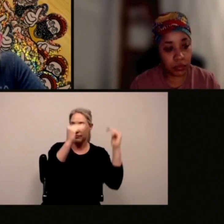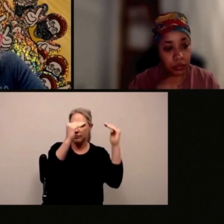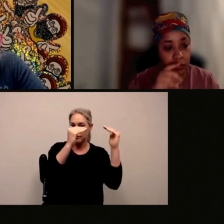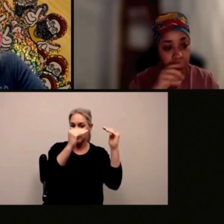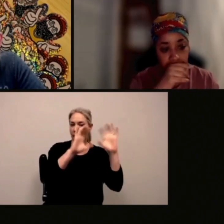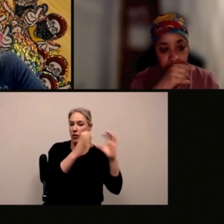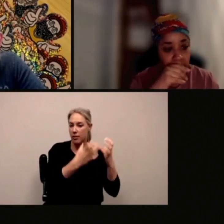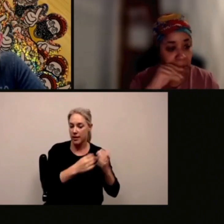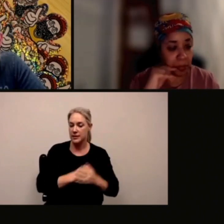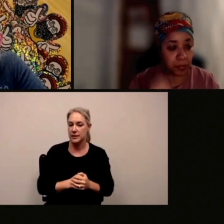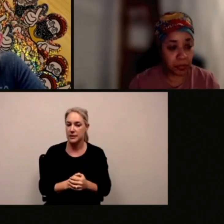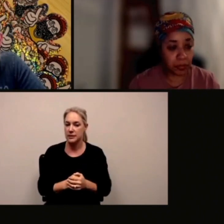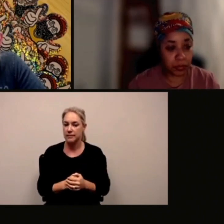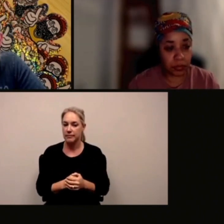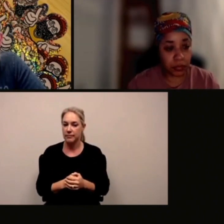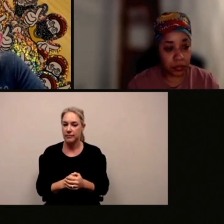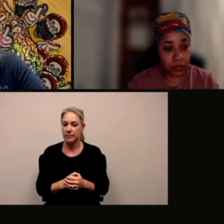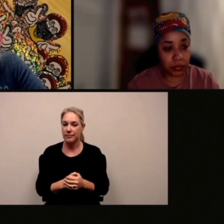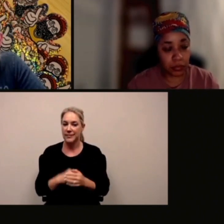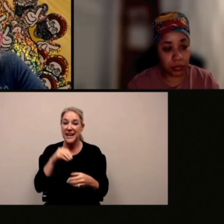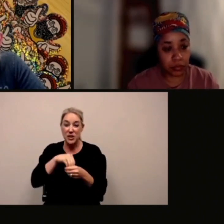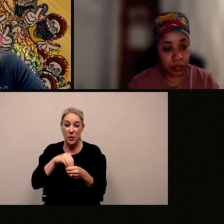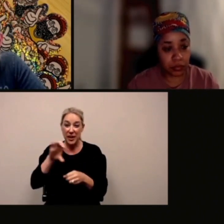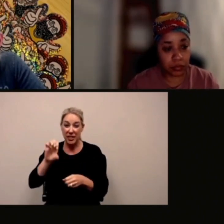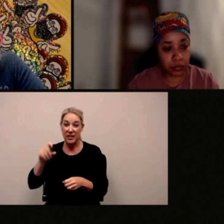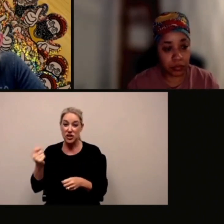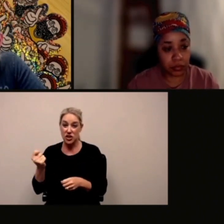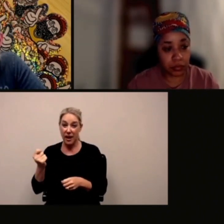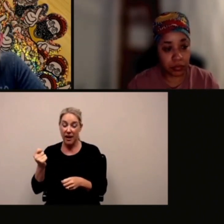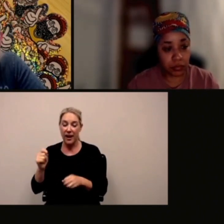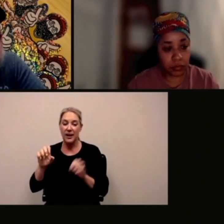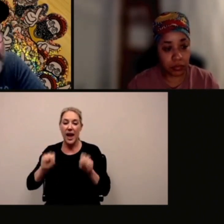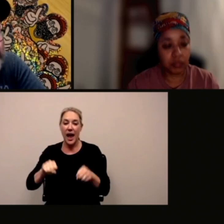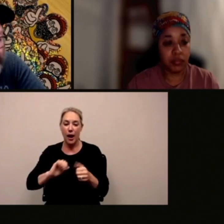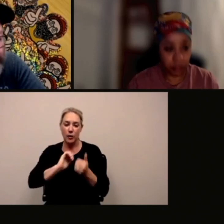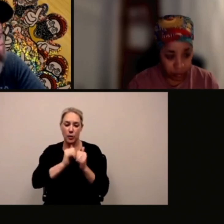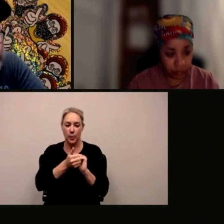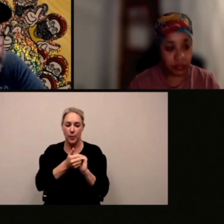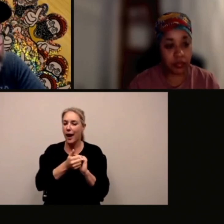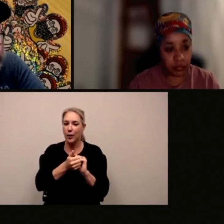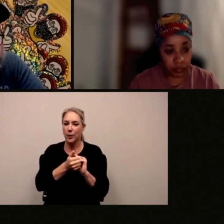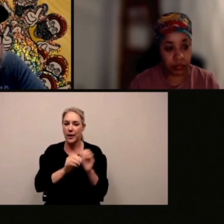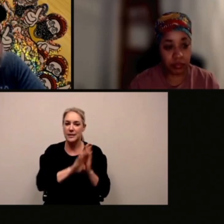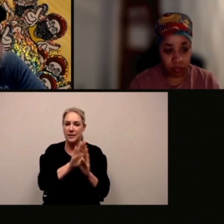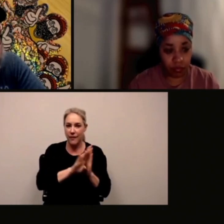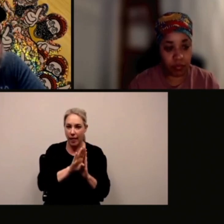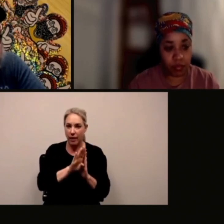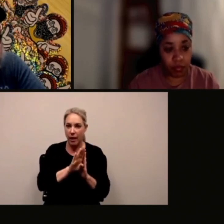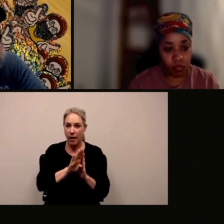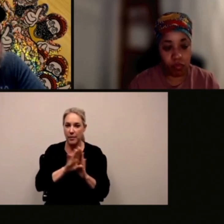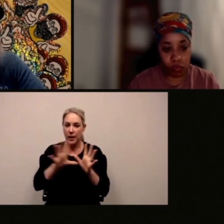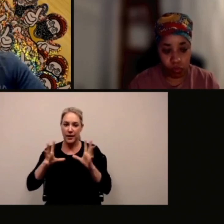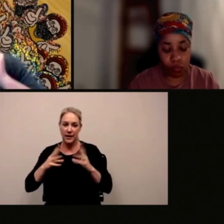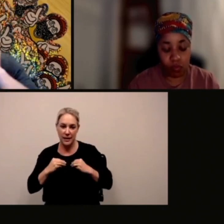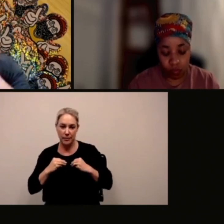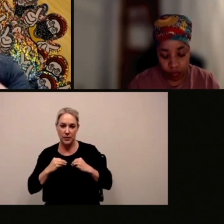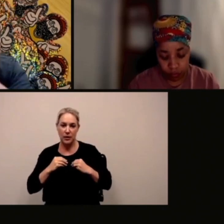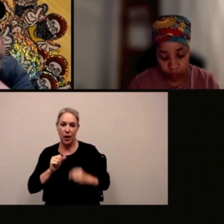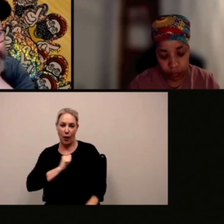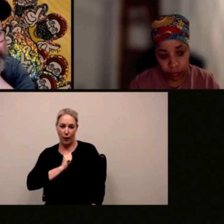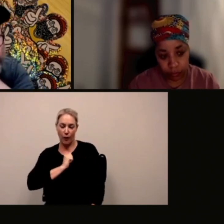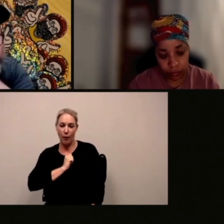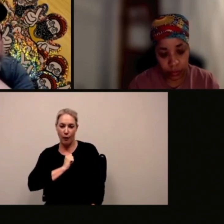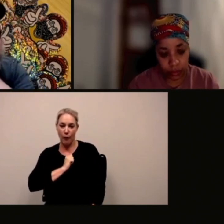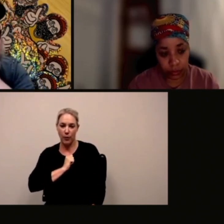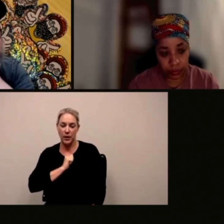some of the things in the chat is, how do we build it and make it our own? Well, if you're already teaching kids these foundational things that they